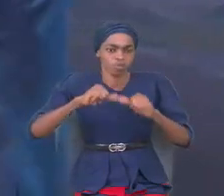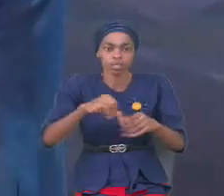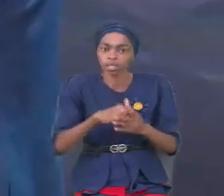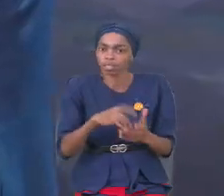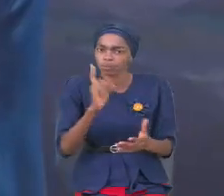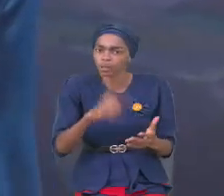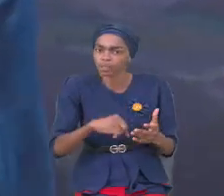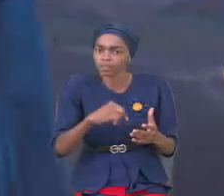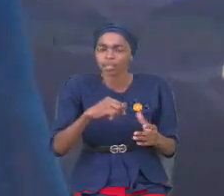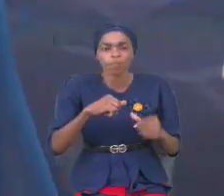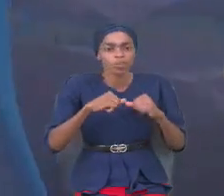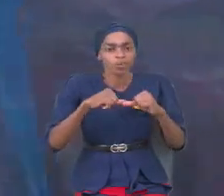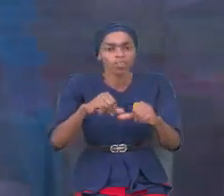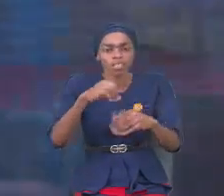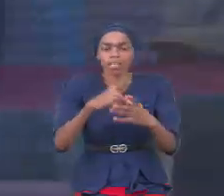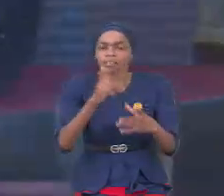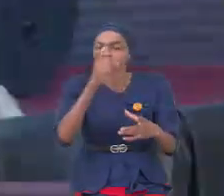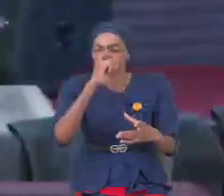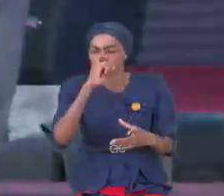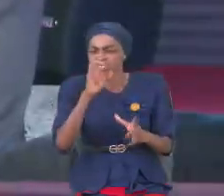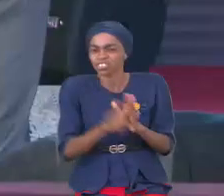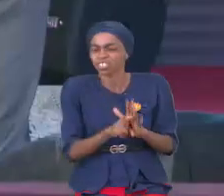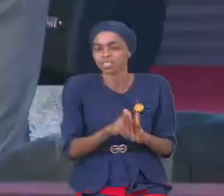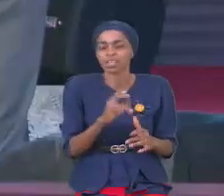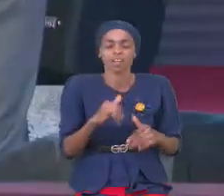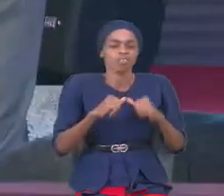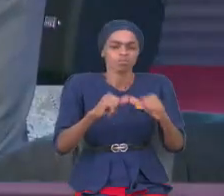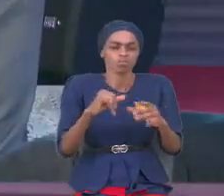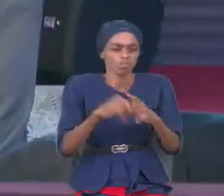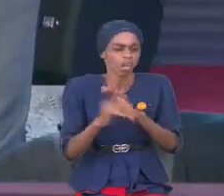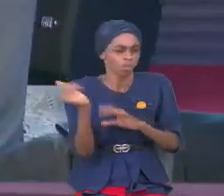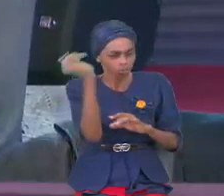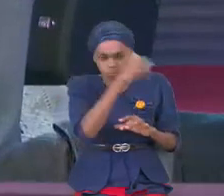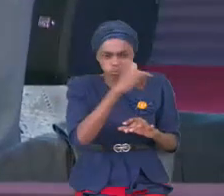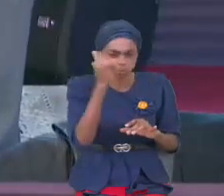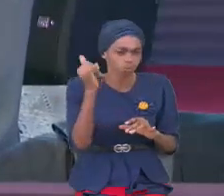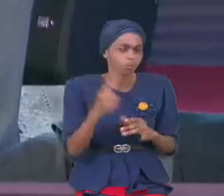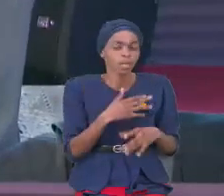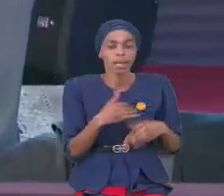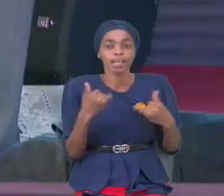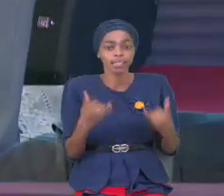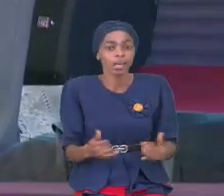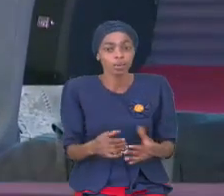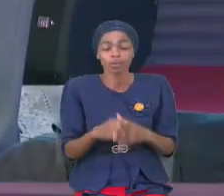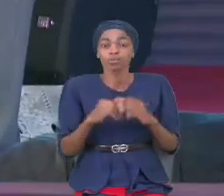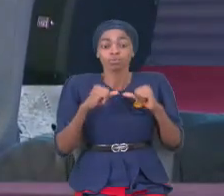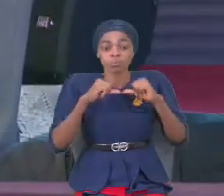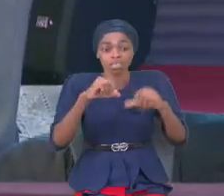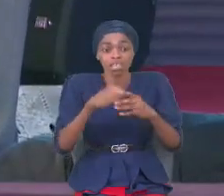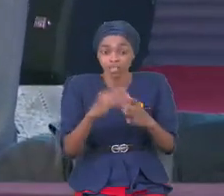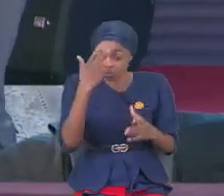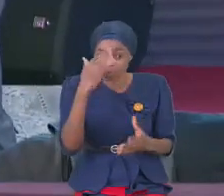foolishness, consistent in knowing there is fire and getting it, walking straight and